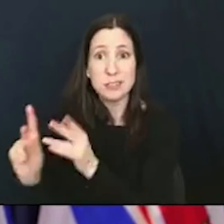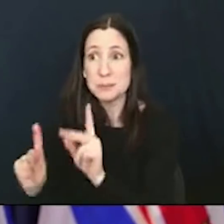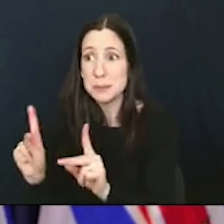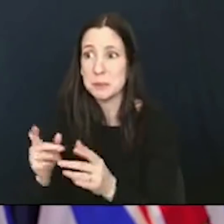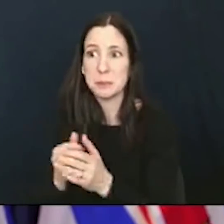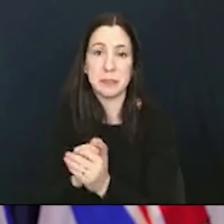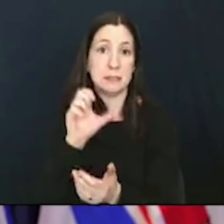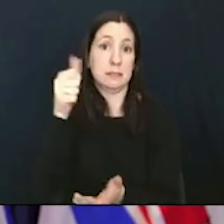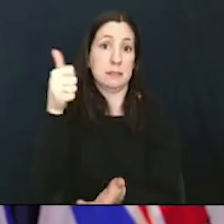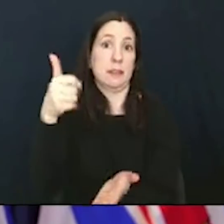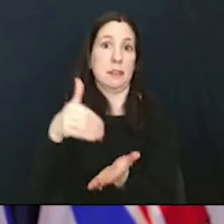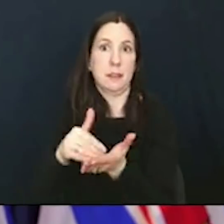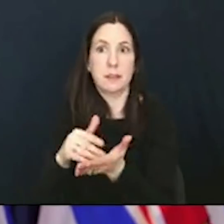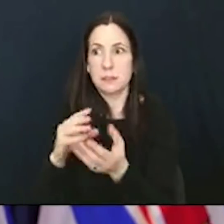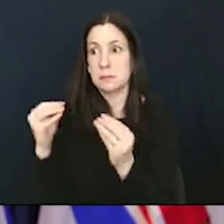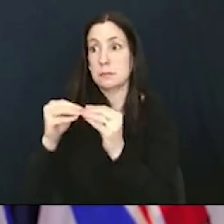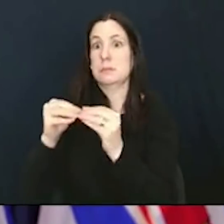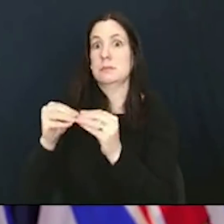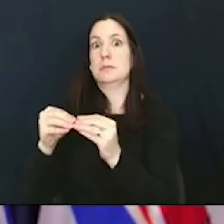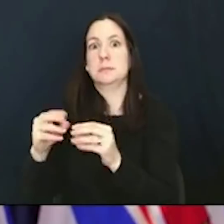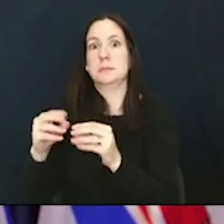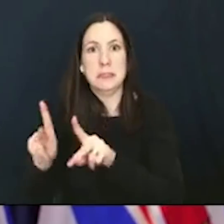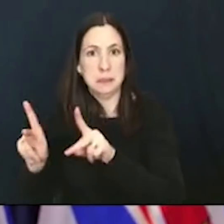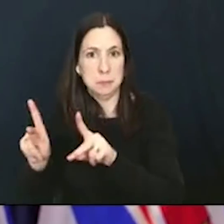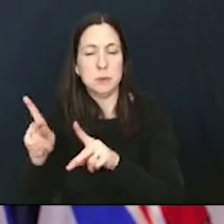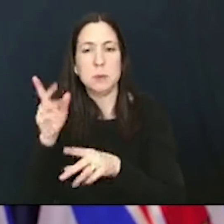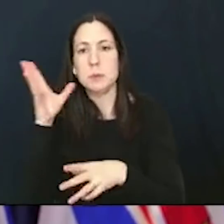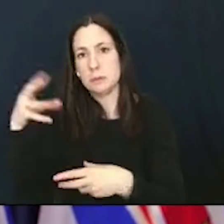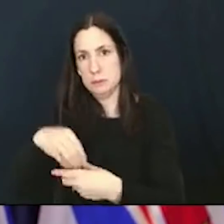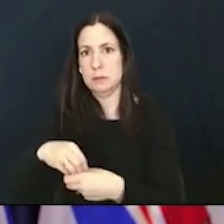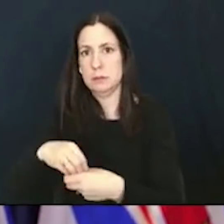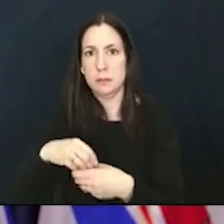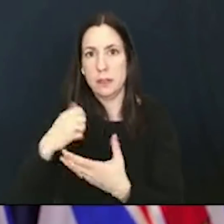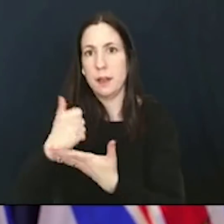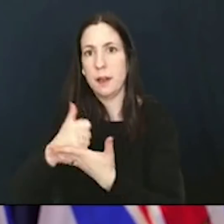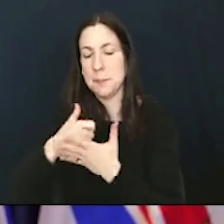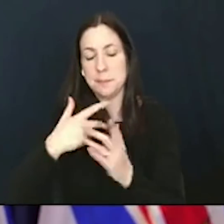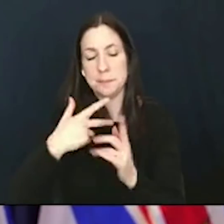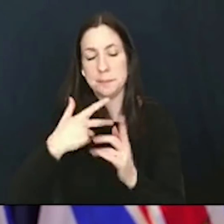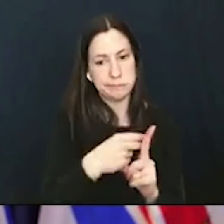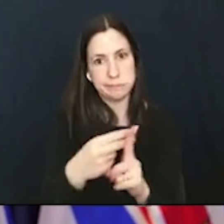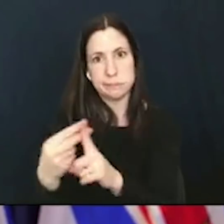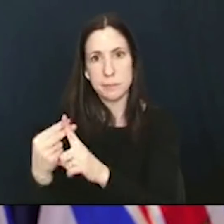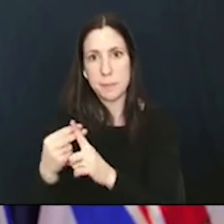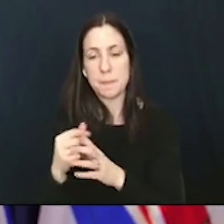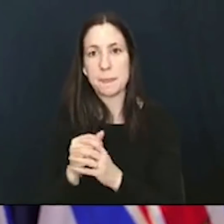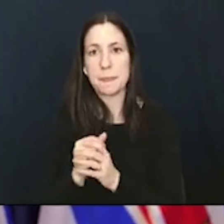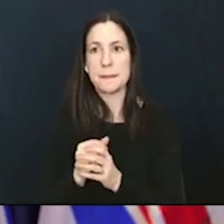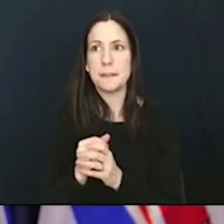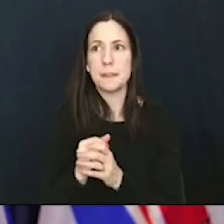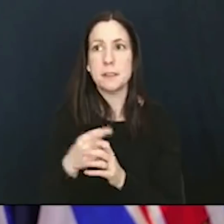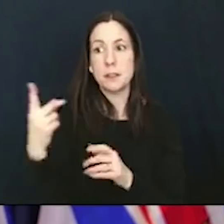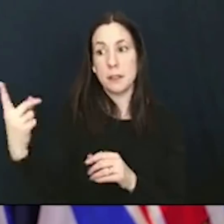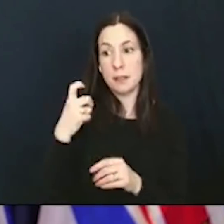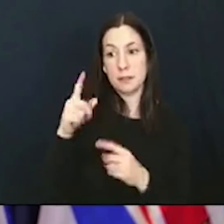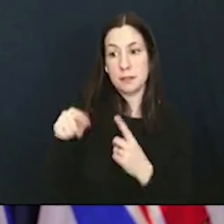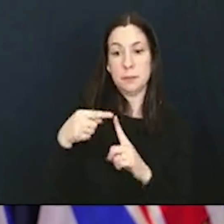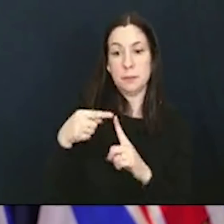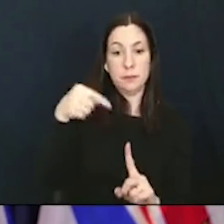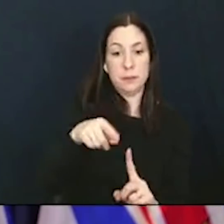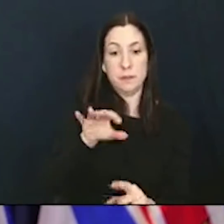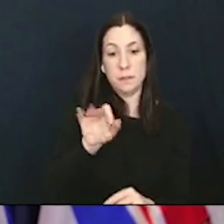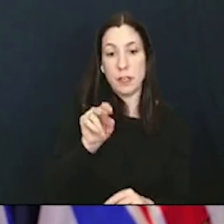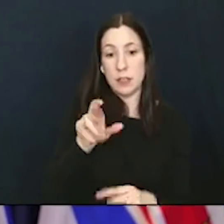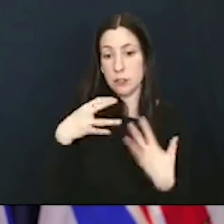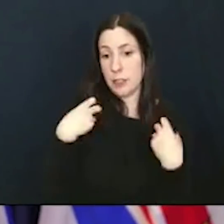months. And so those are the details we'll be providing. With respect to whether one health authority is different than another, there